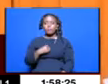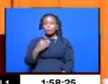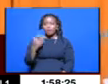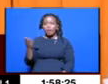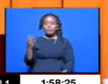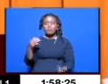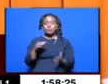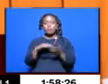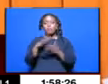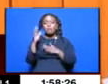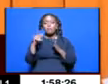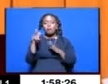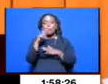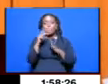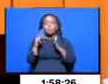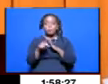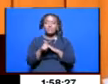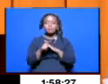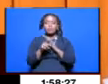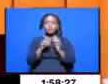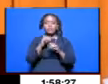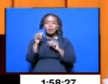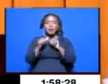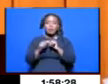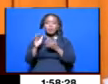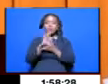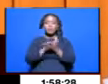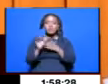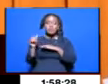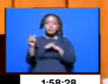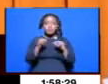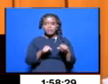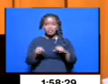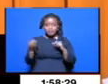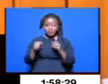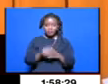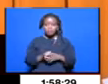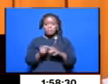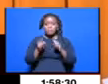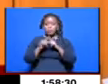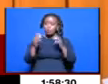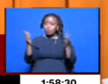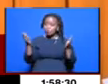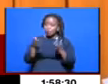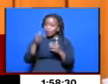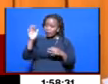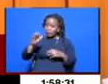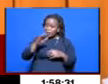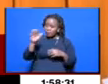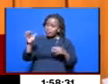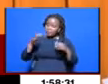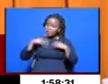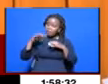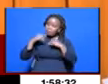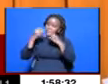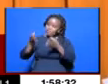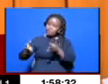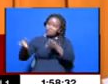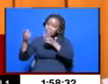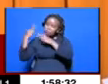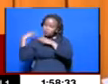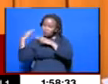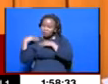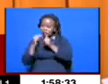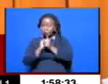principles of basic structure. Even where Parliament has been mandated to amend the Constitution, it can only